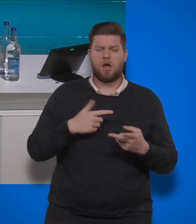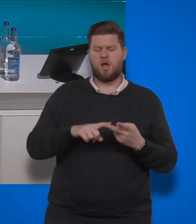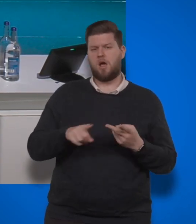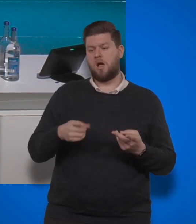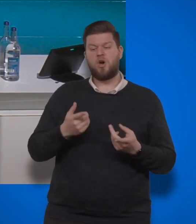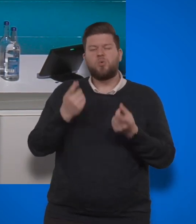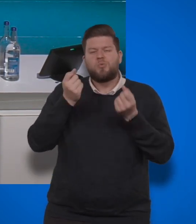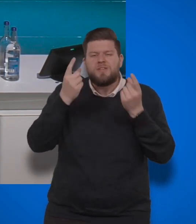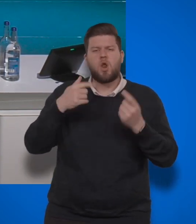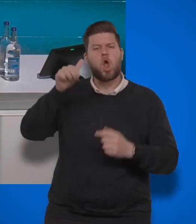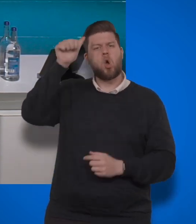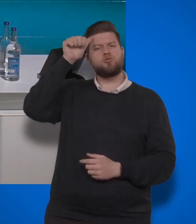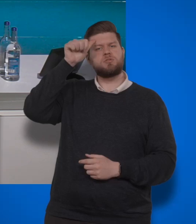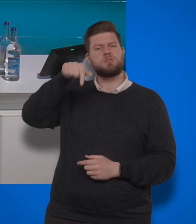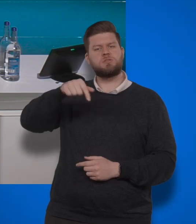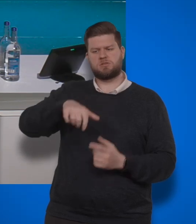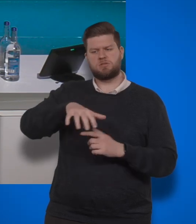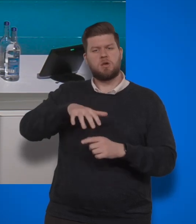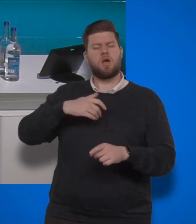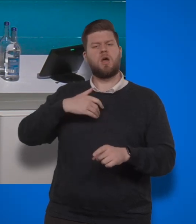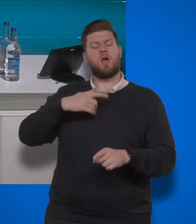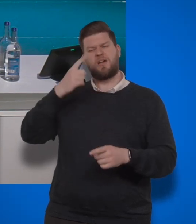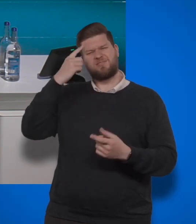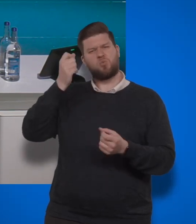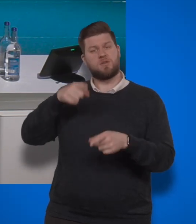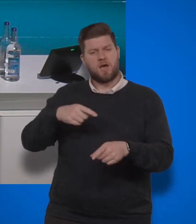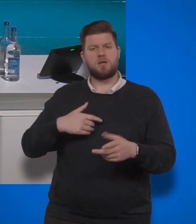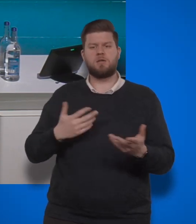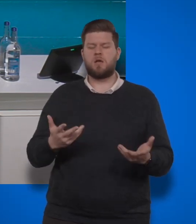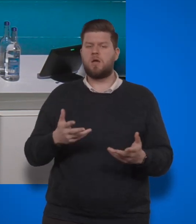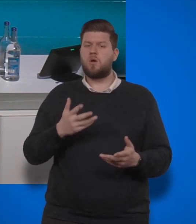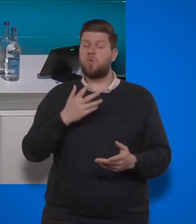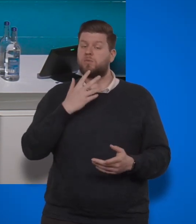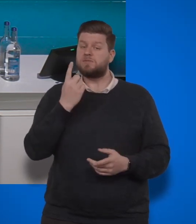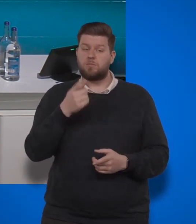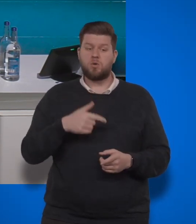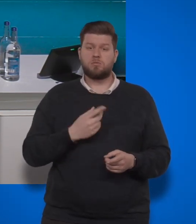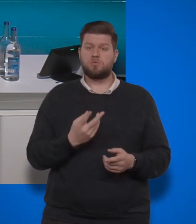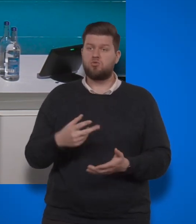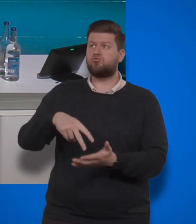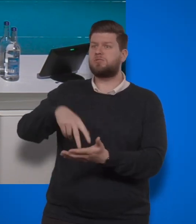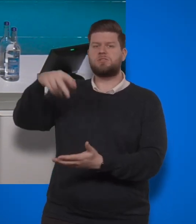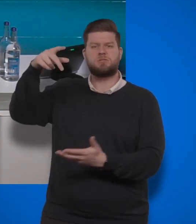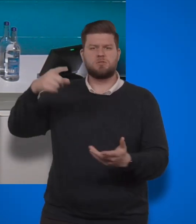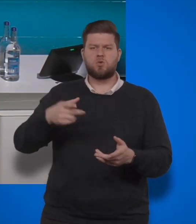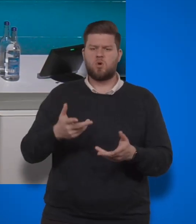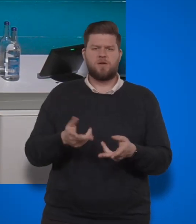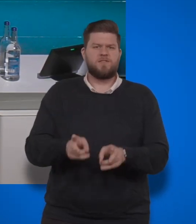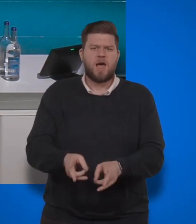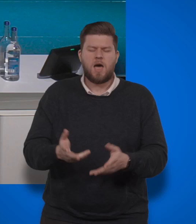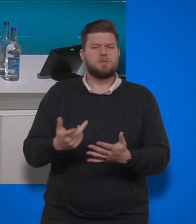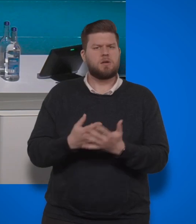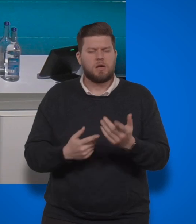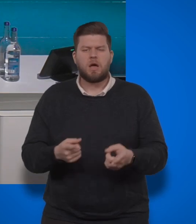and I wondered what your thoughts are on those and how one has risen and one has fallen. You know, the religious belief of life